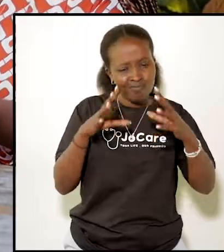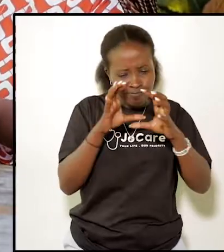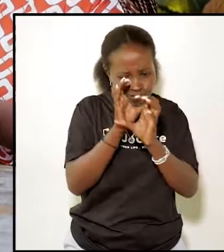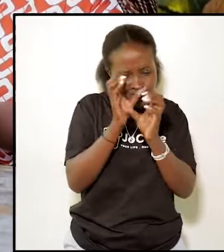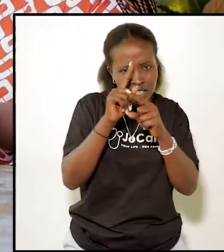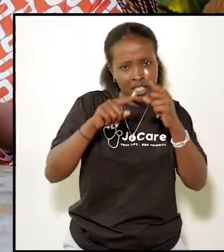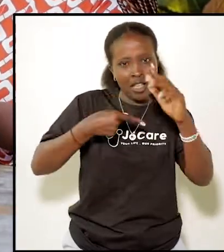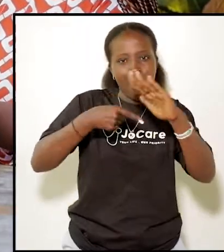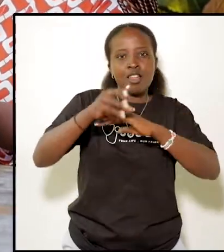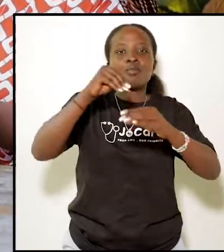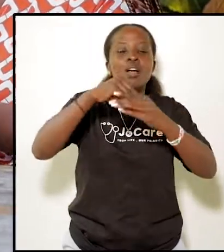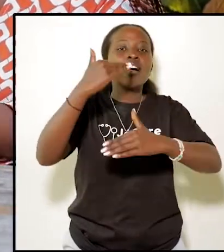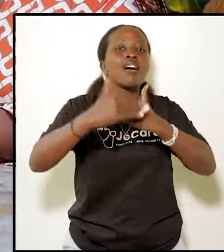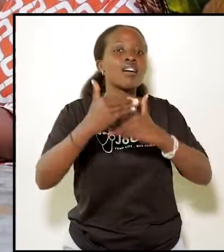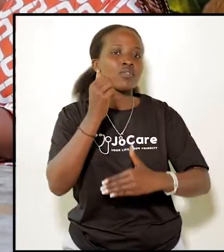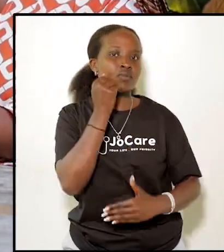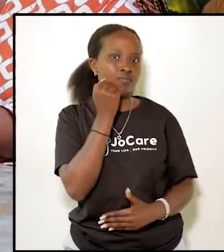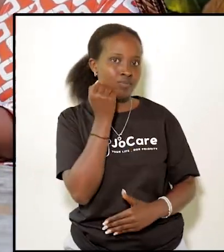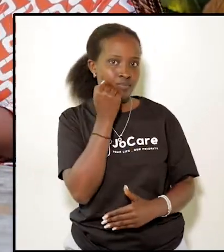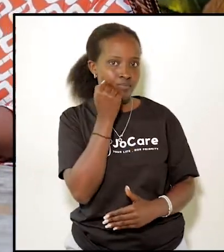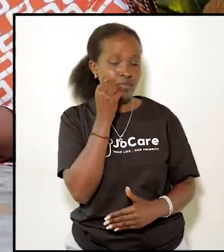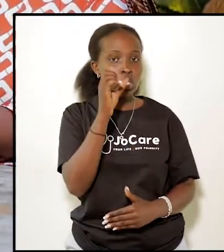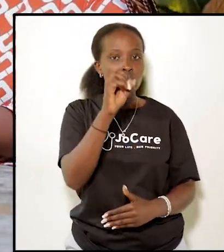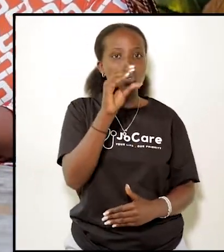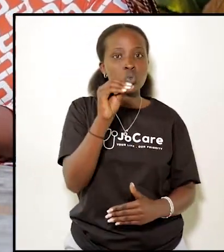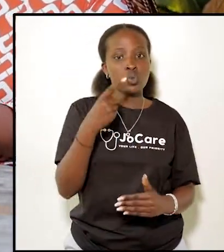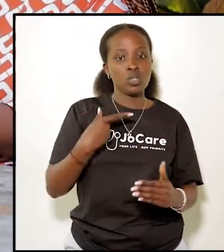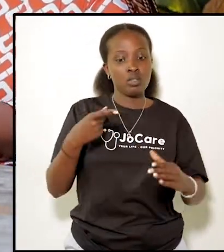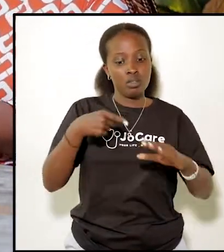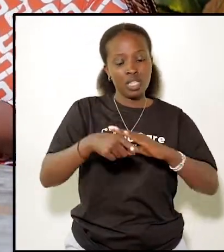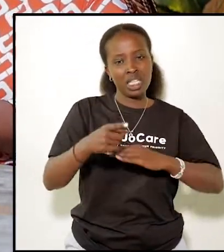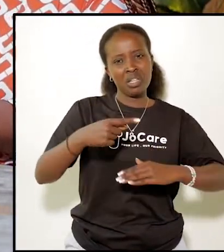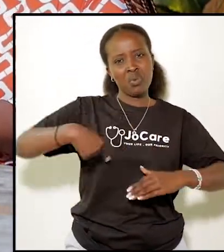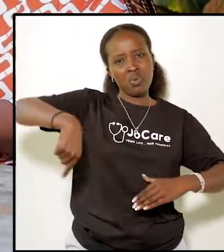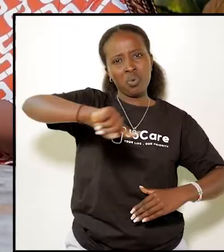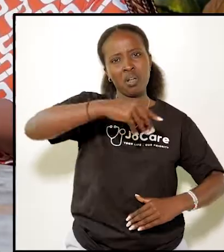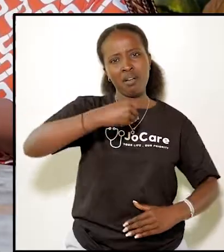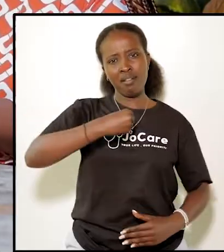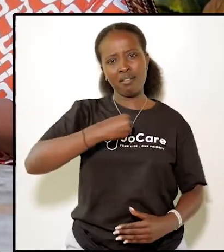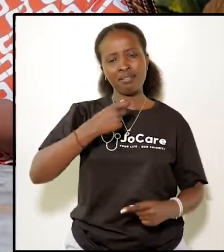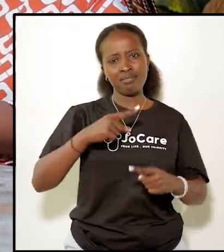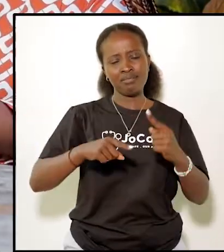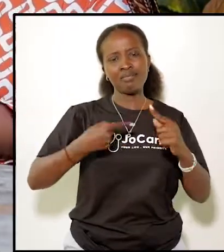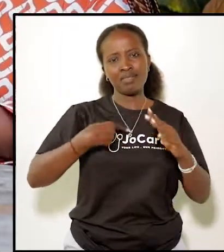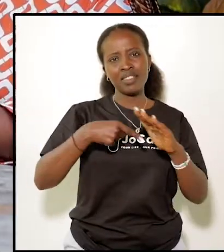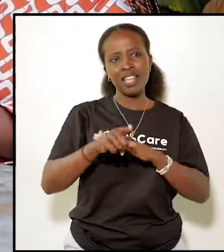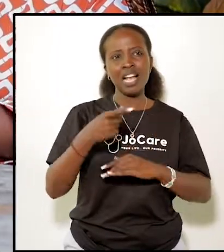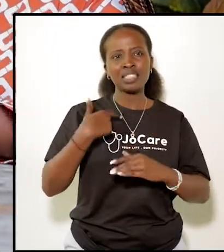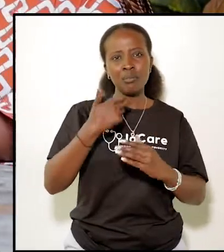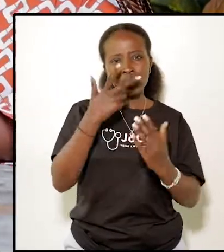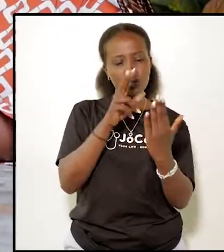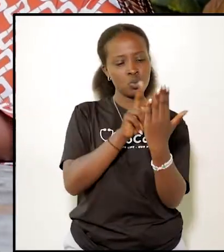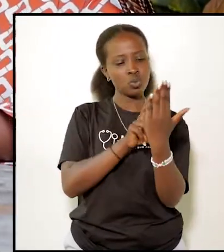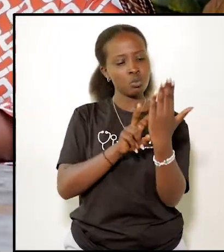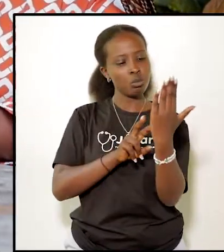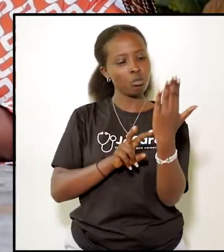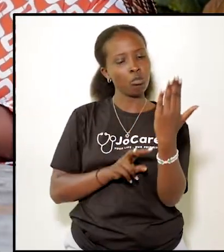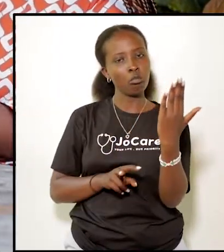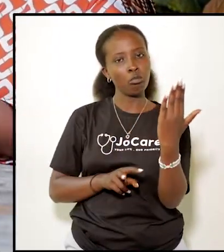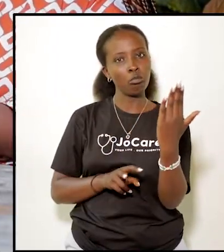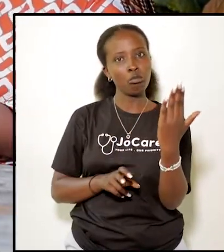when it shades that, then that's the period. Okay. So when we say that someone is